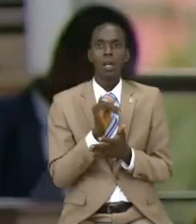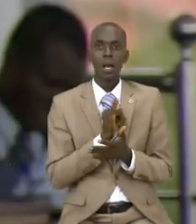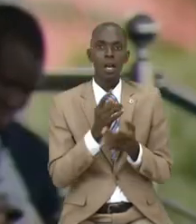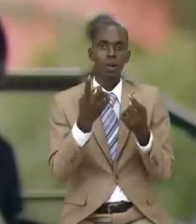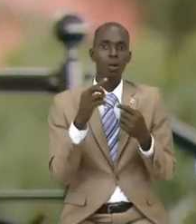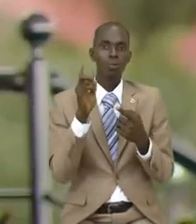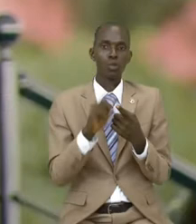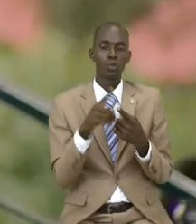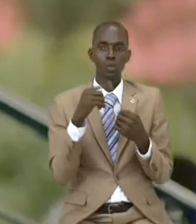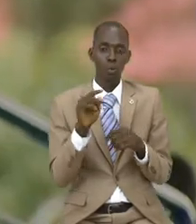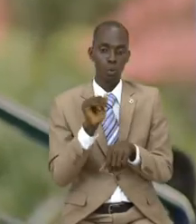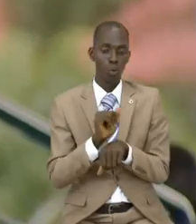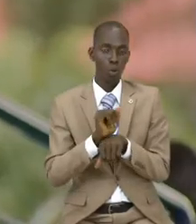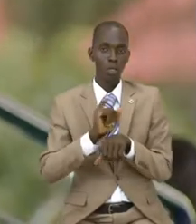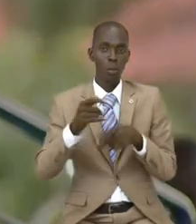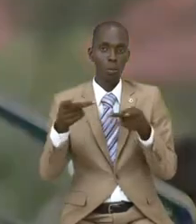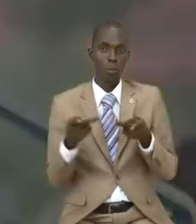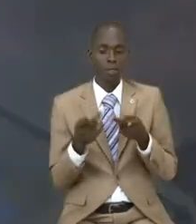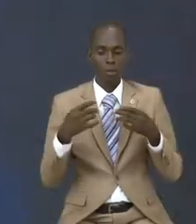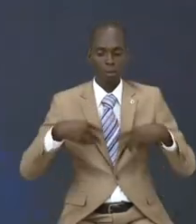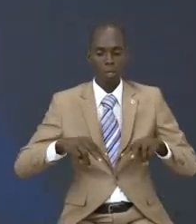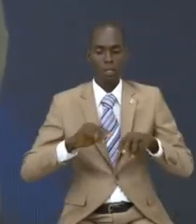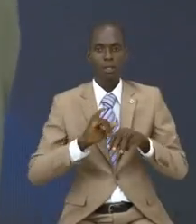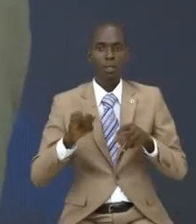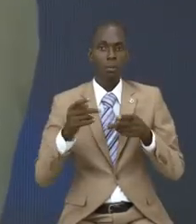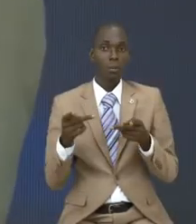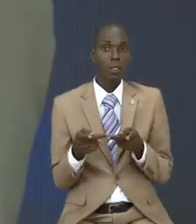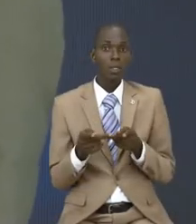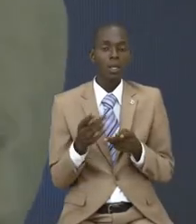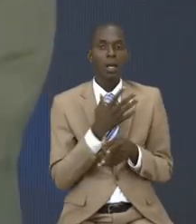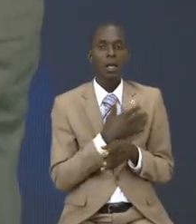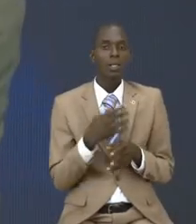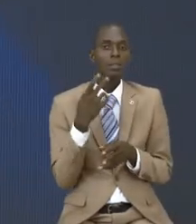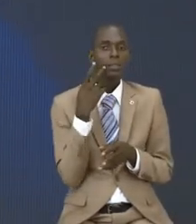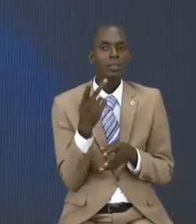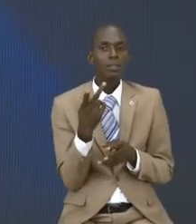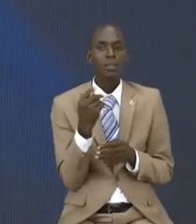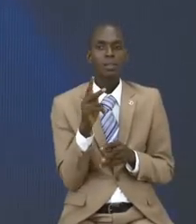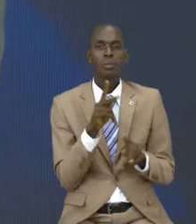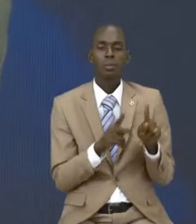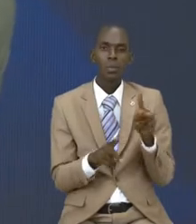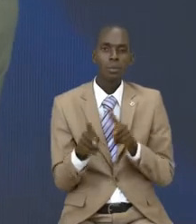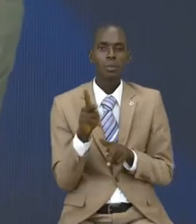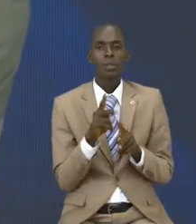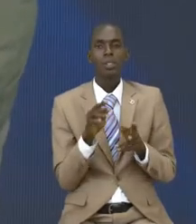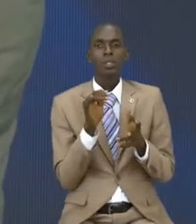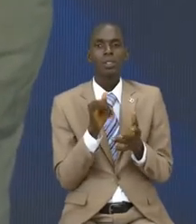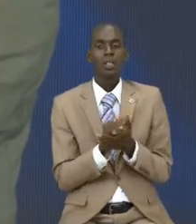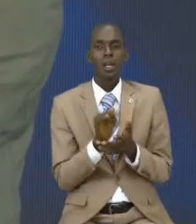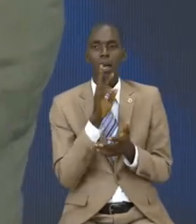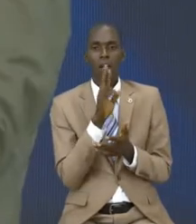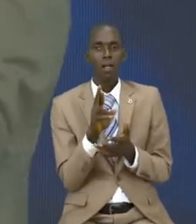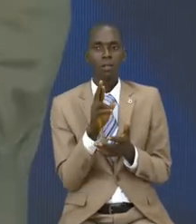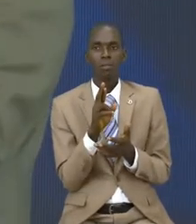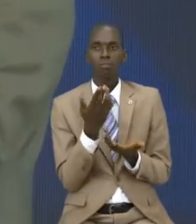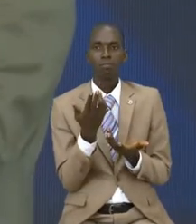the workplace, to the marketplace. And I see the people that have stopped.